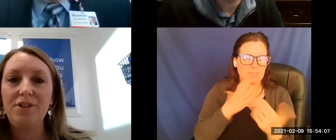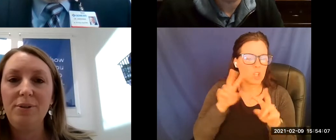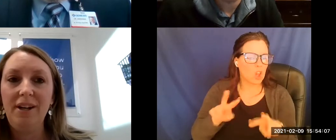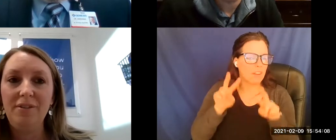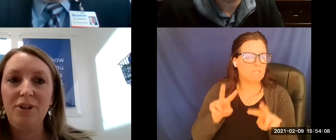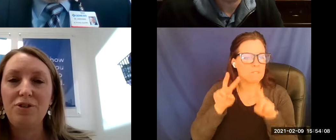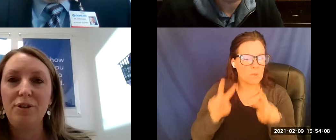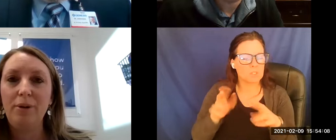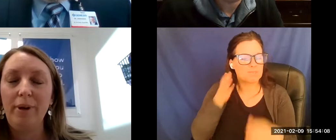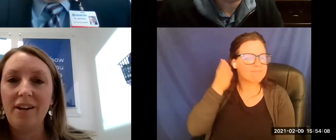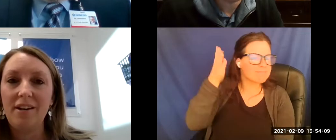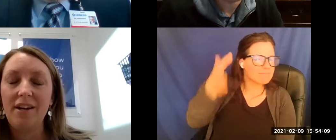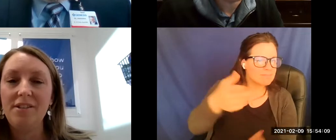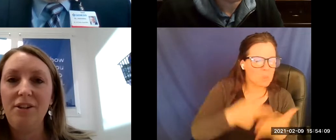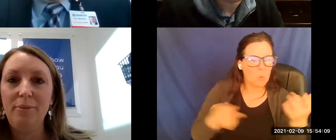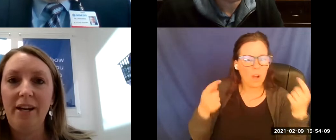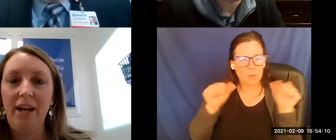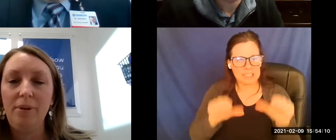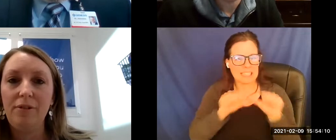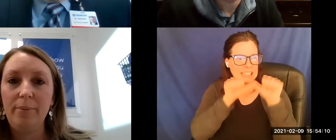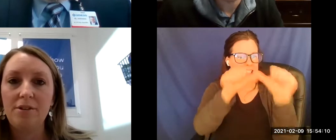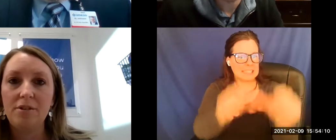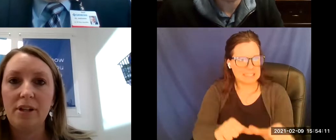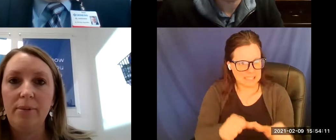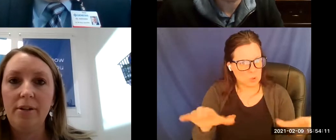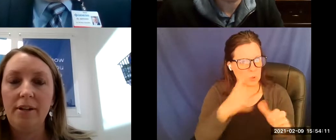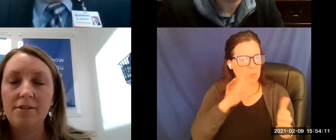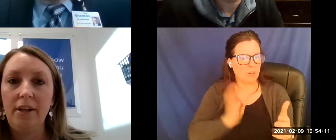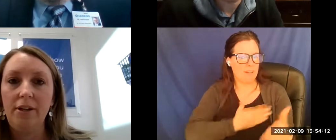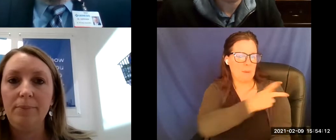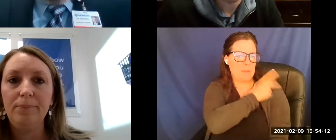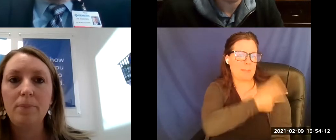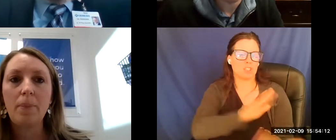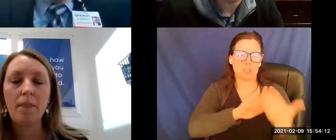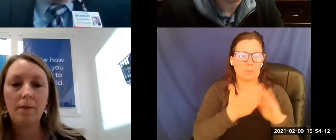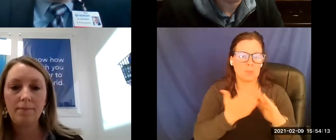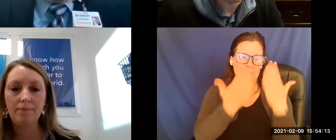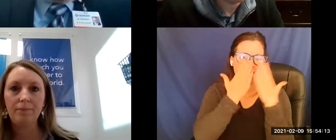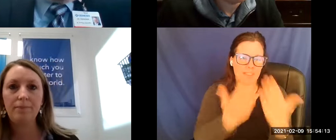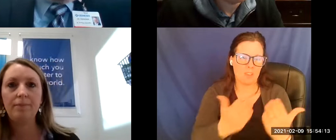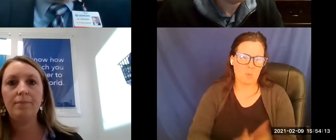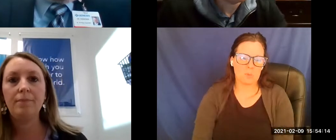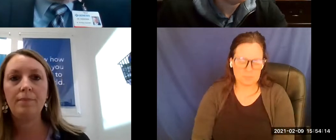forward to the future and what we can continue to make happen for our patients and community. So thank you.